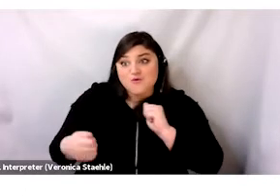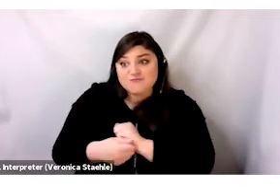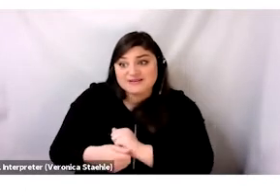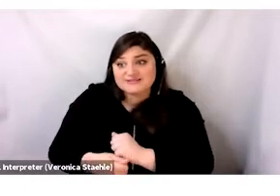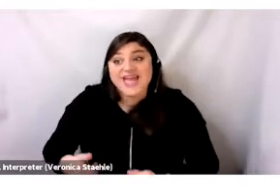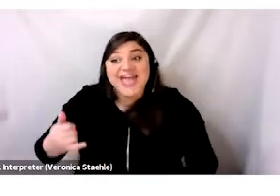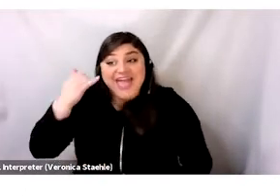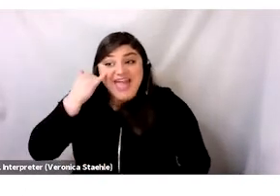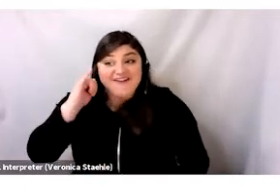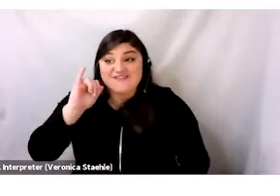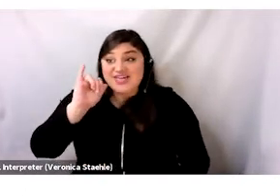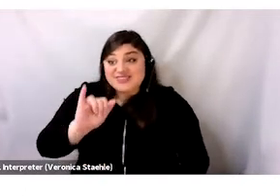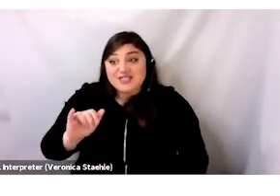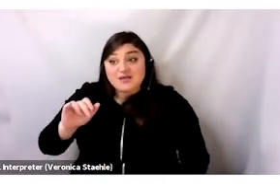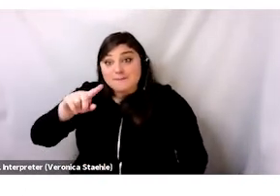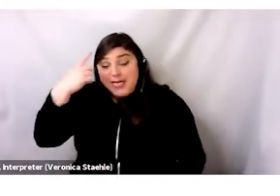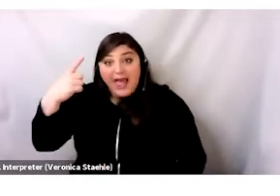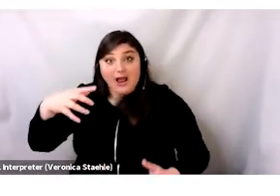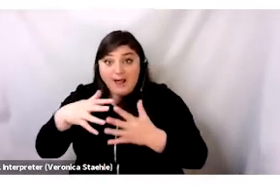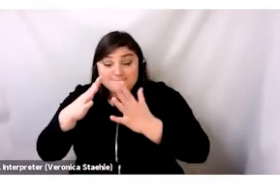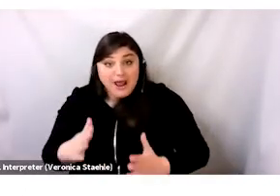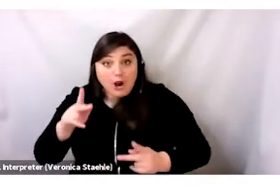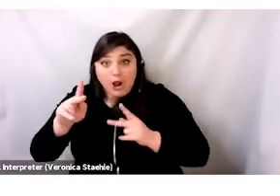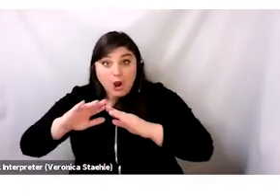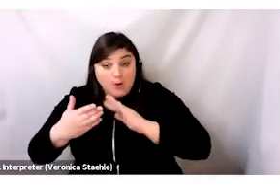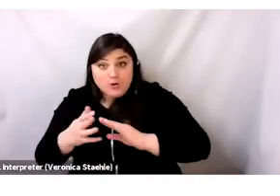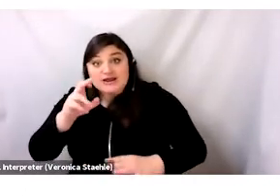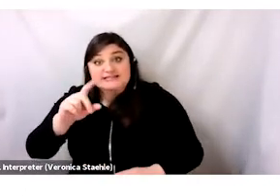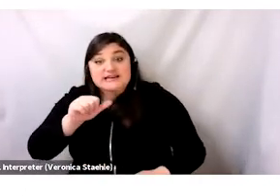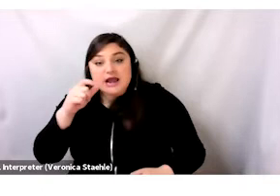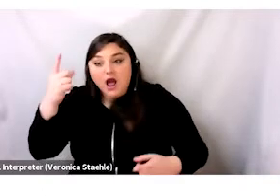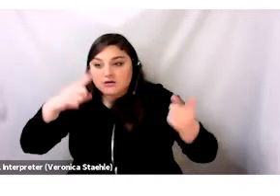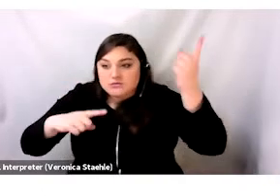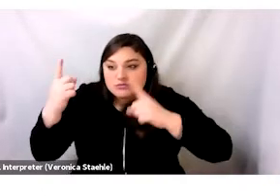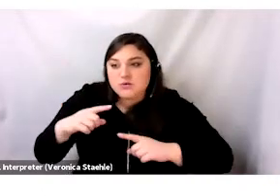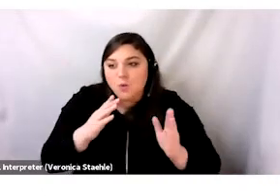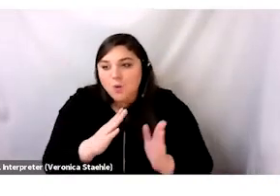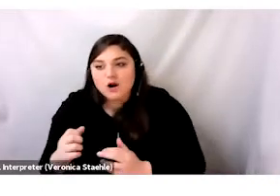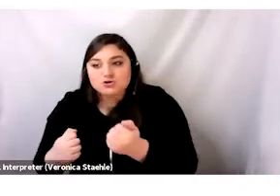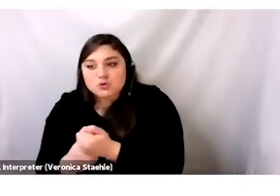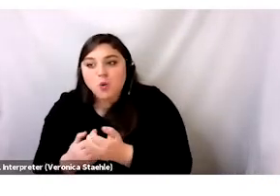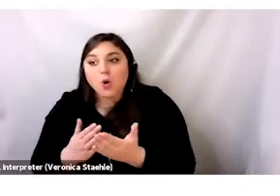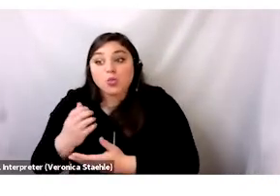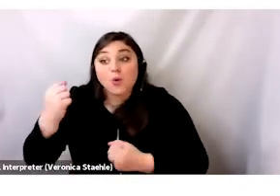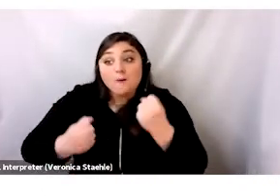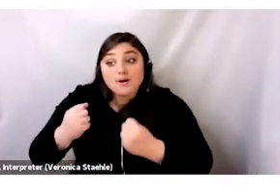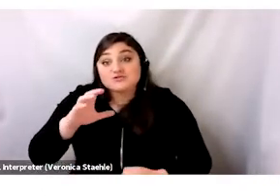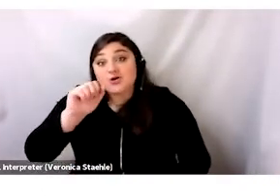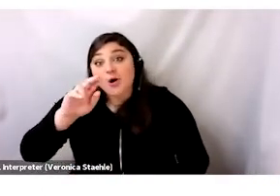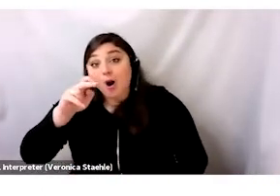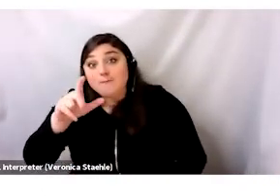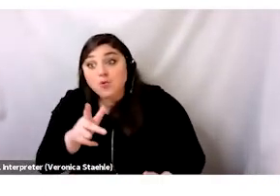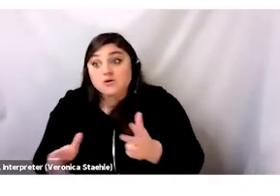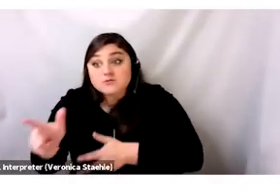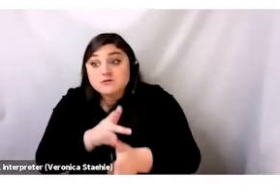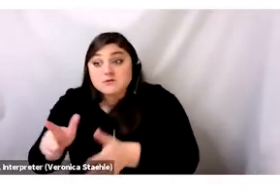community organizing carpools and helping each other get to work so that they could continue to boycott the bus system and bring it to a